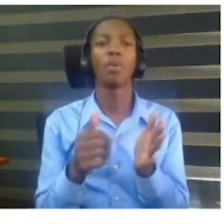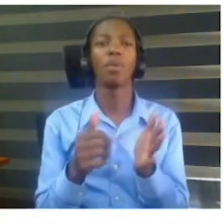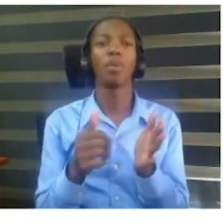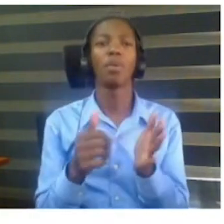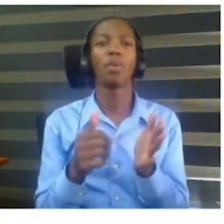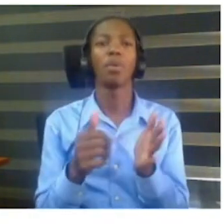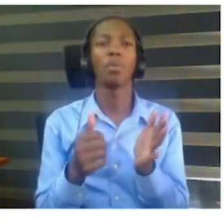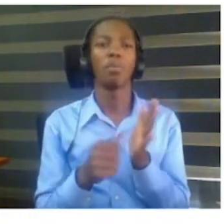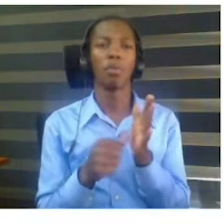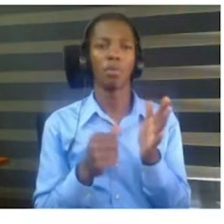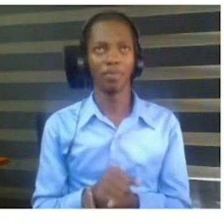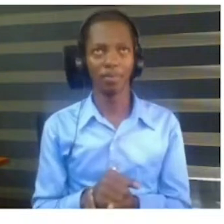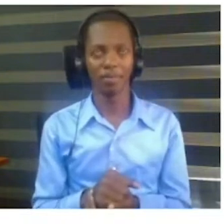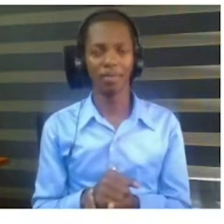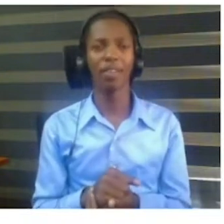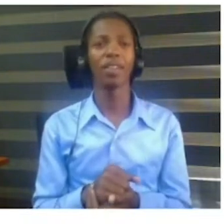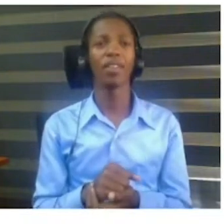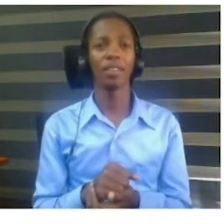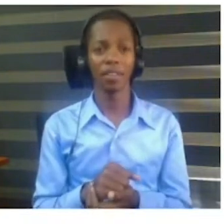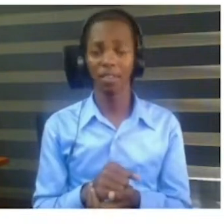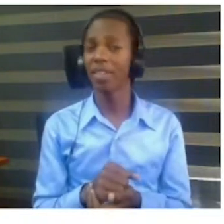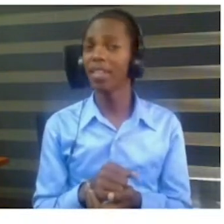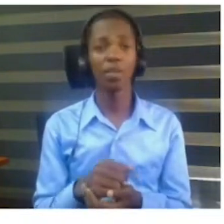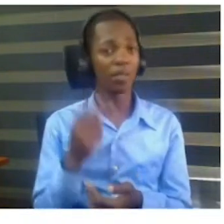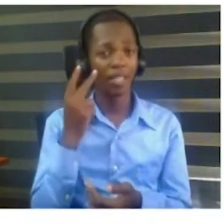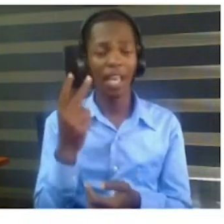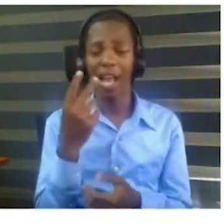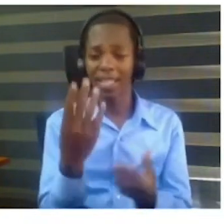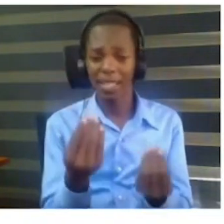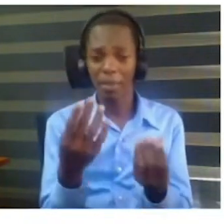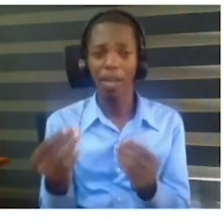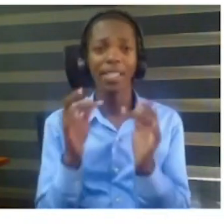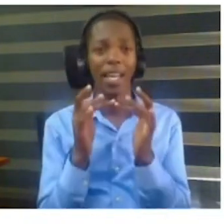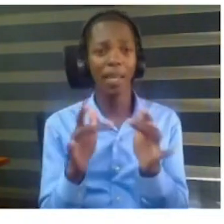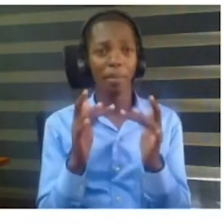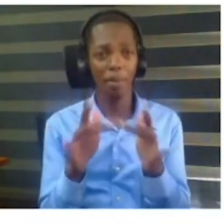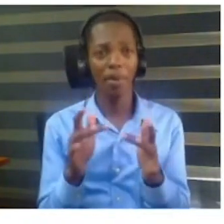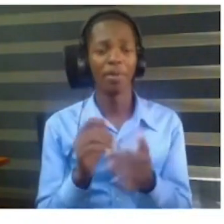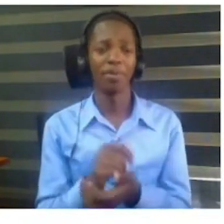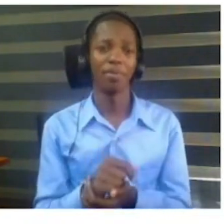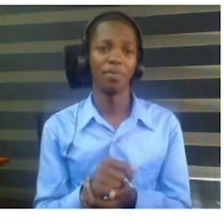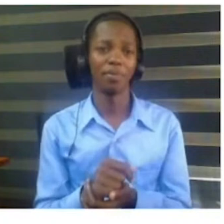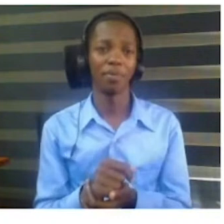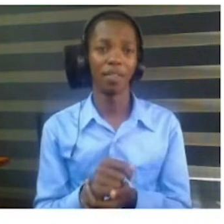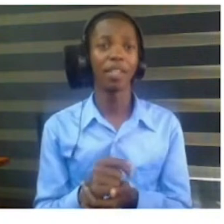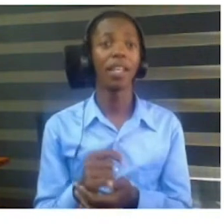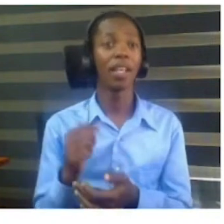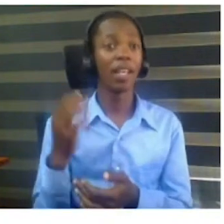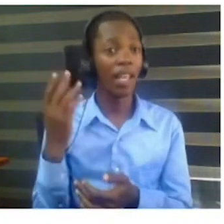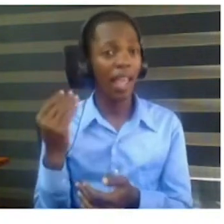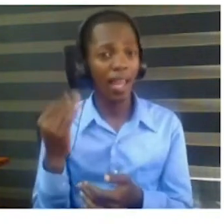who else likes using email? Hearing people. Lots of hearing people use